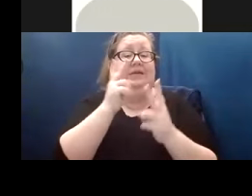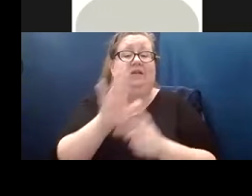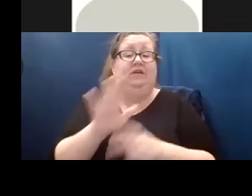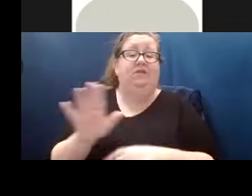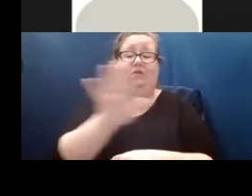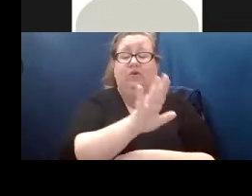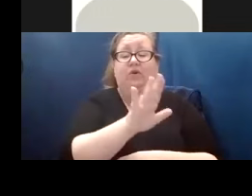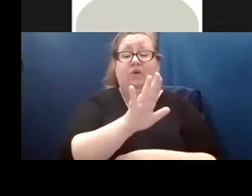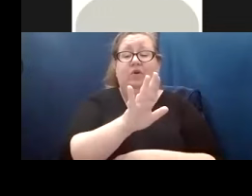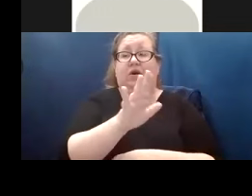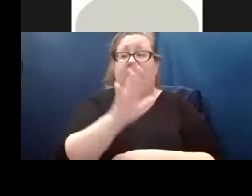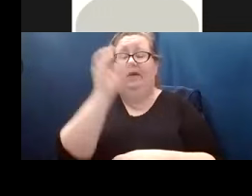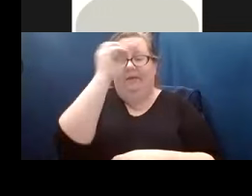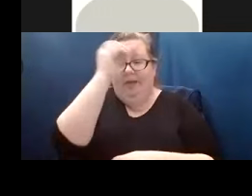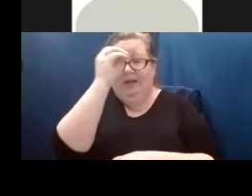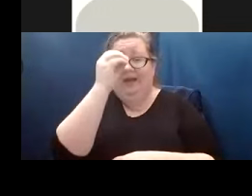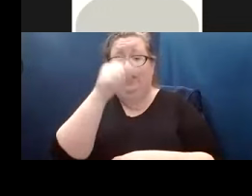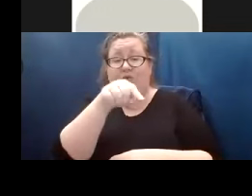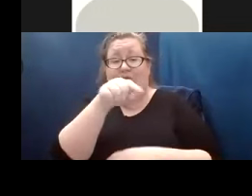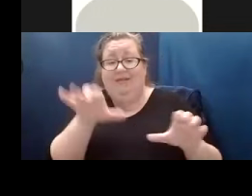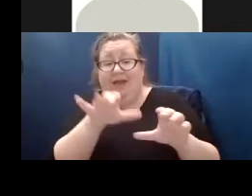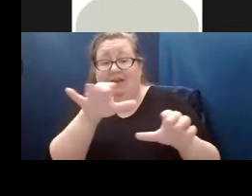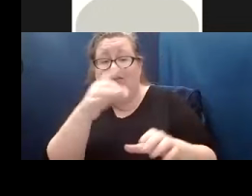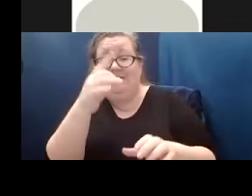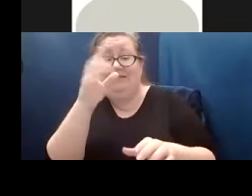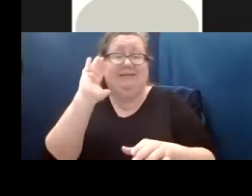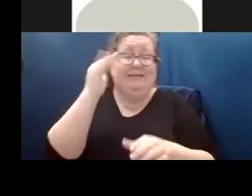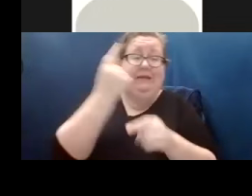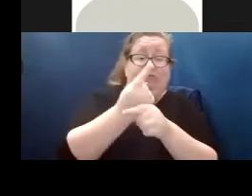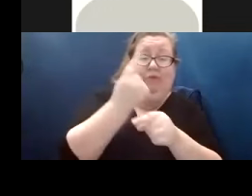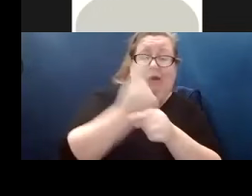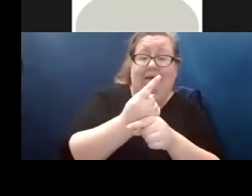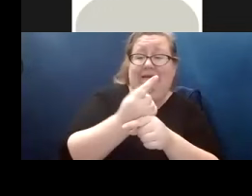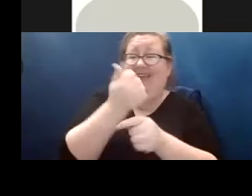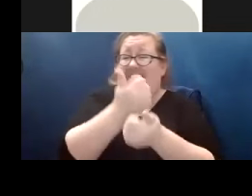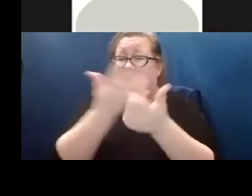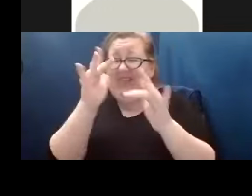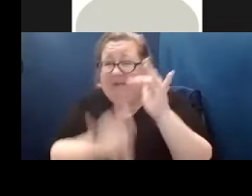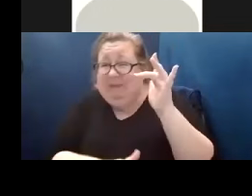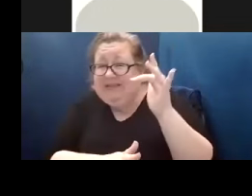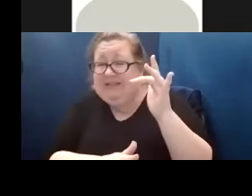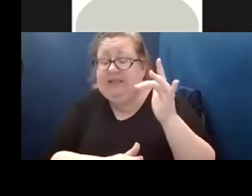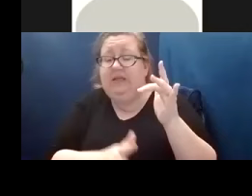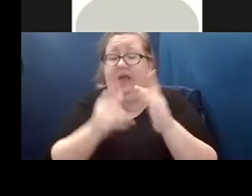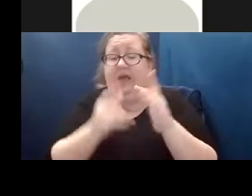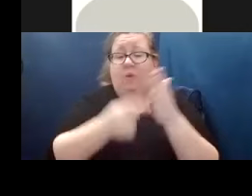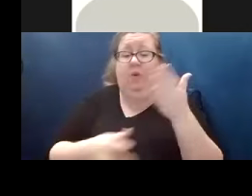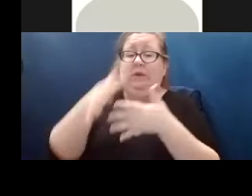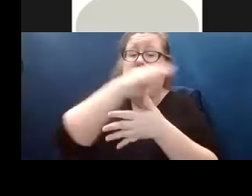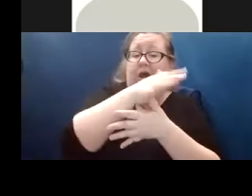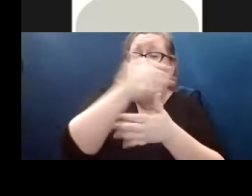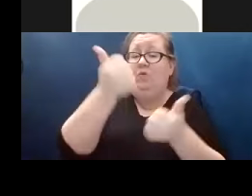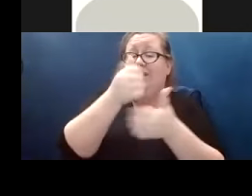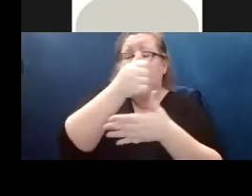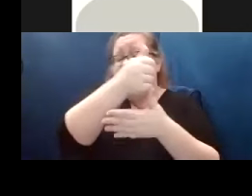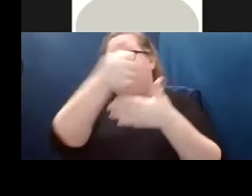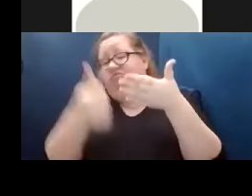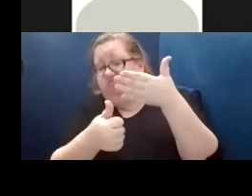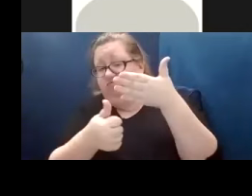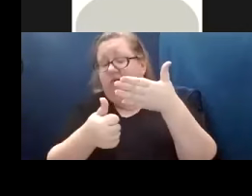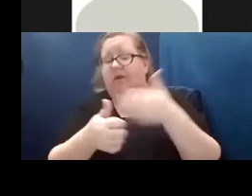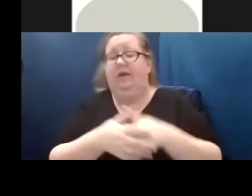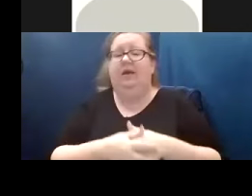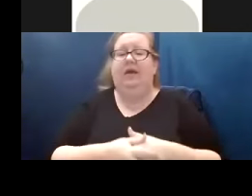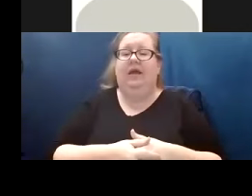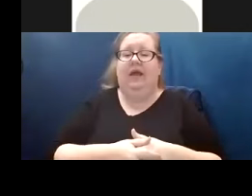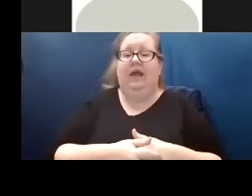share is, do these actions sound right? Is there anything missing? And what should we prioritize? What is less important? And really kind